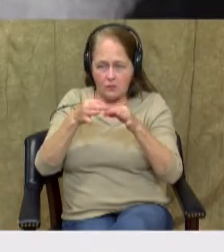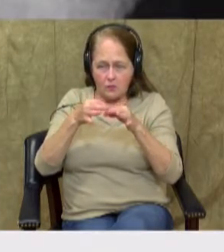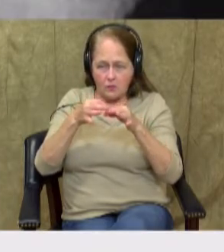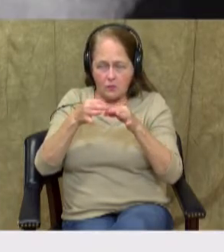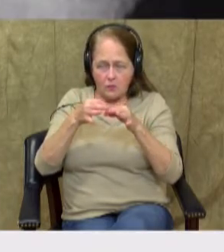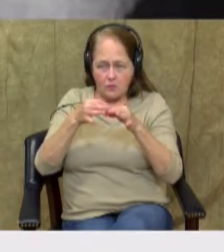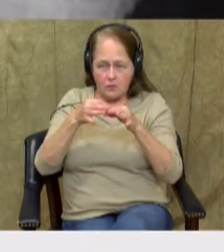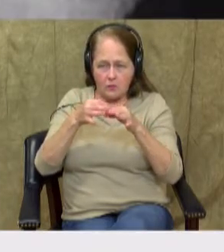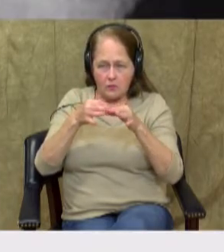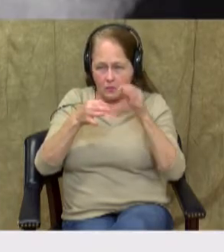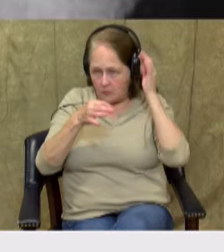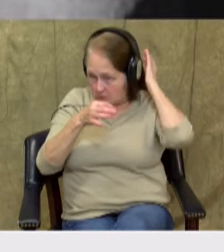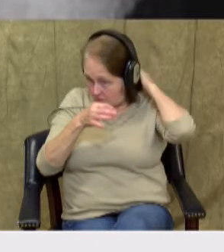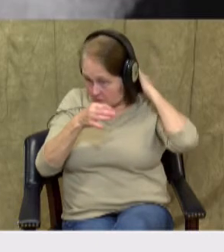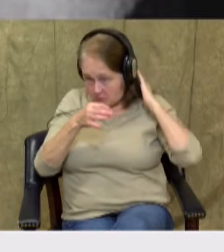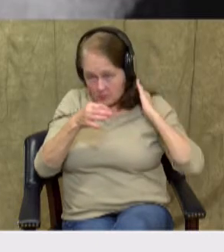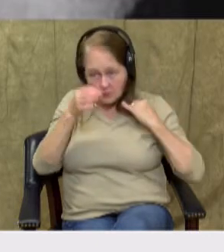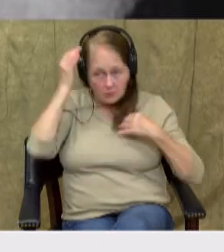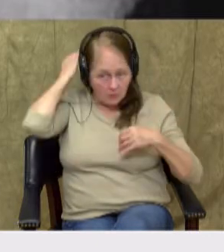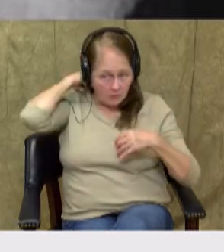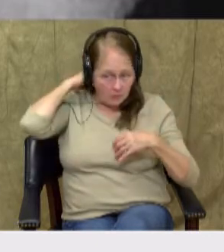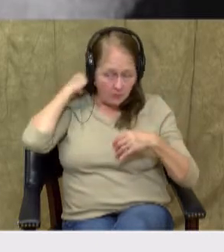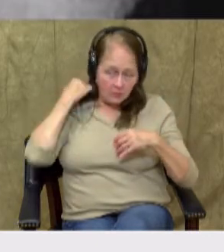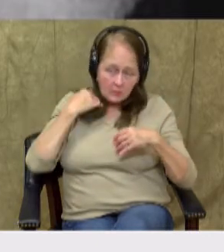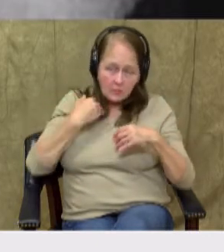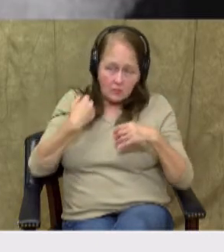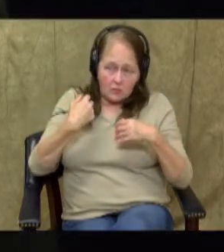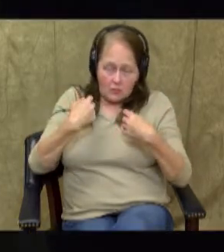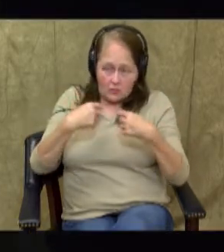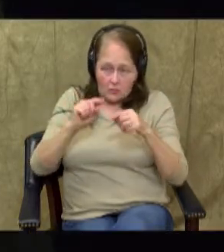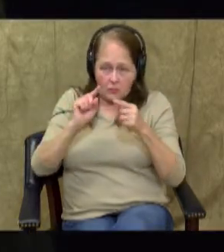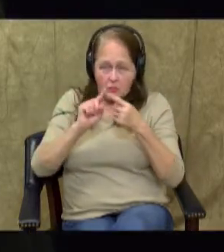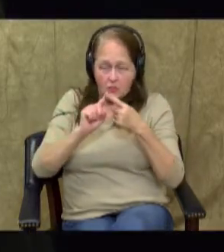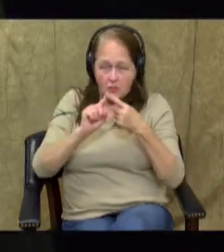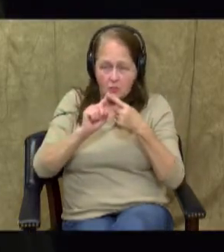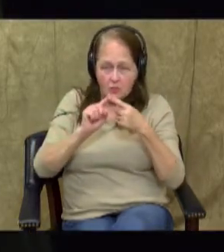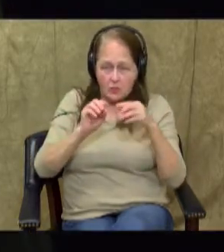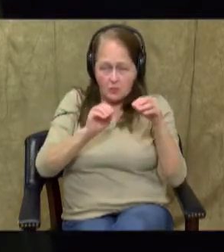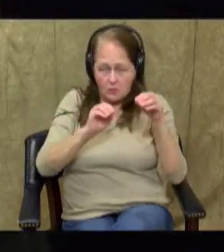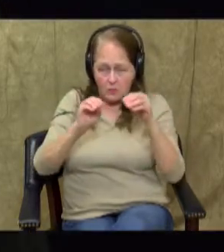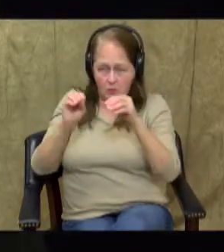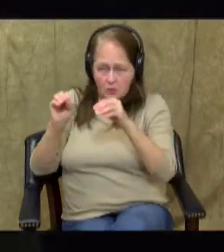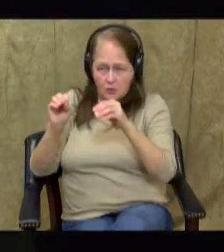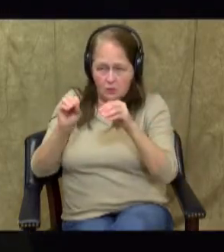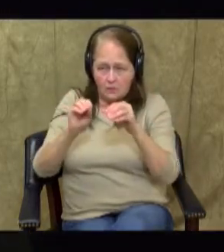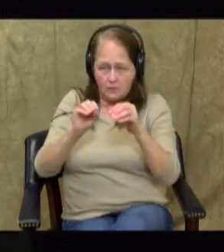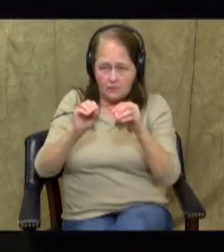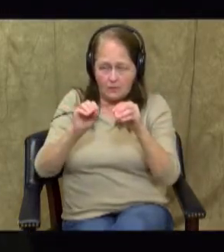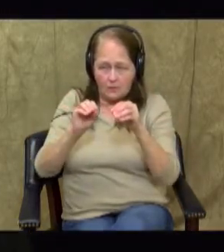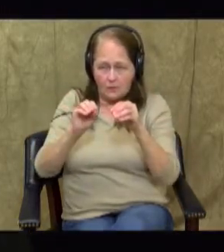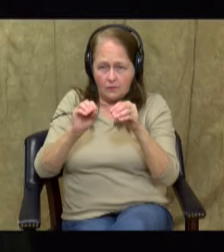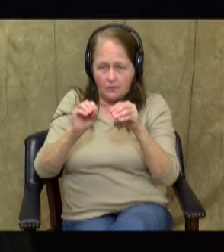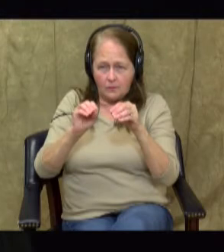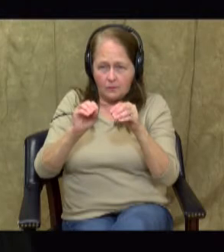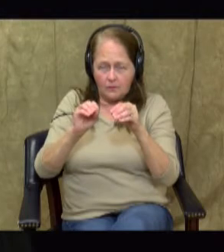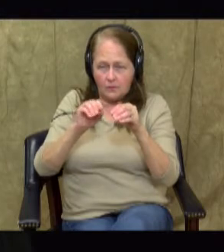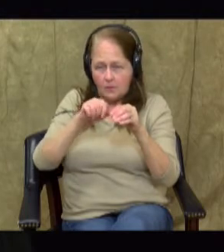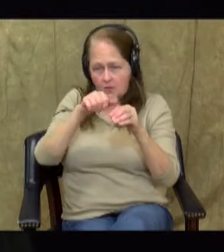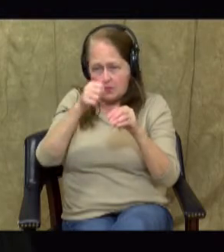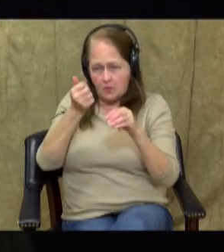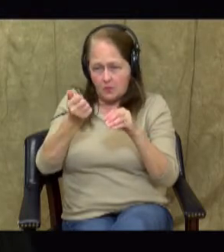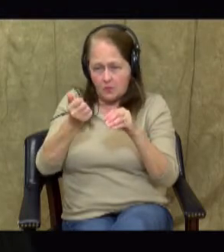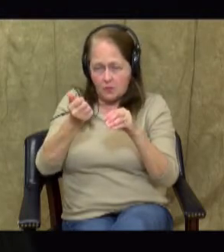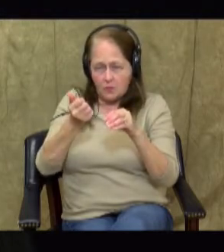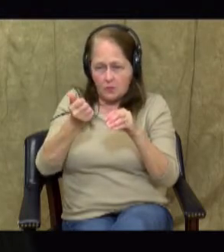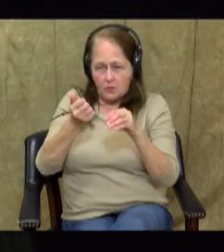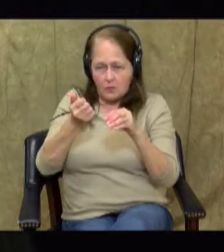and rotate this around, and I'm actually going to move. I don't want these other